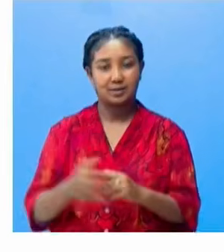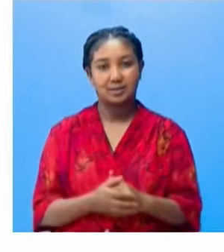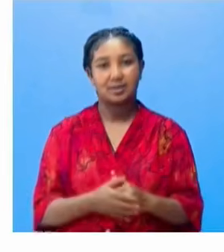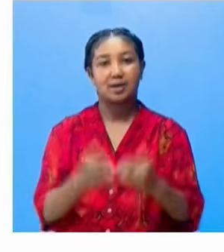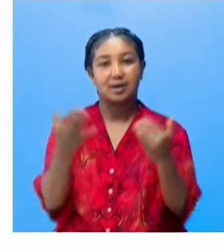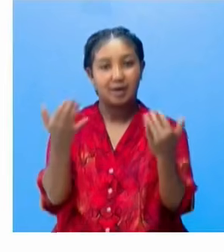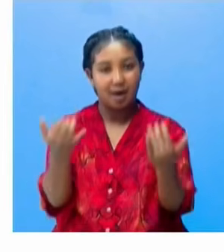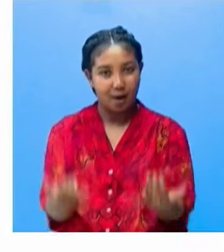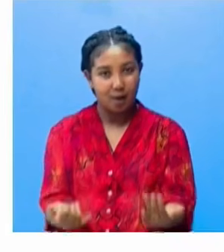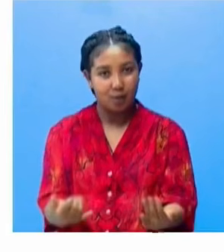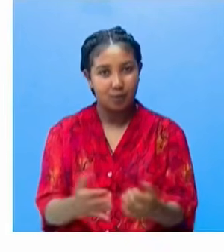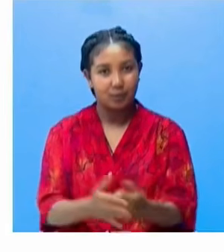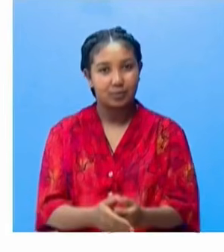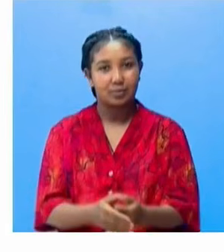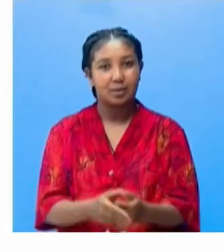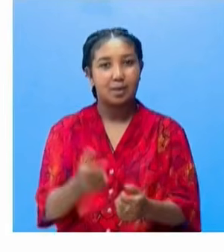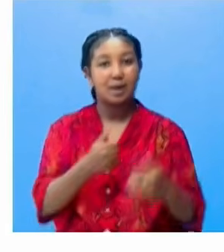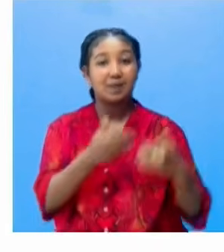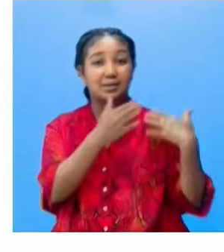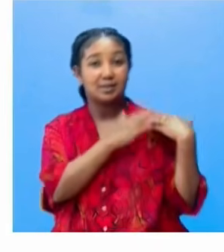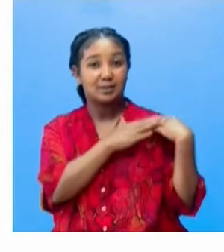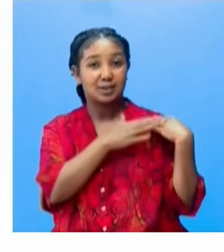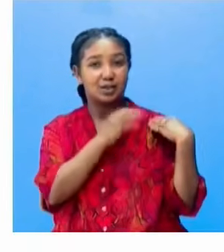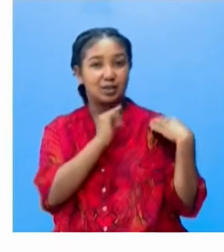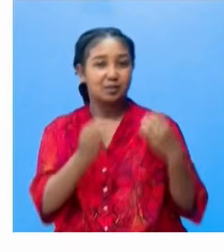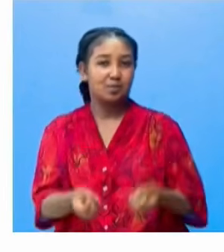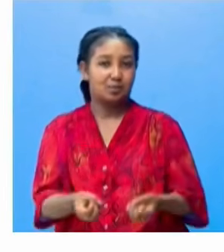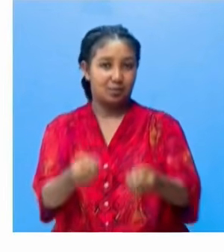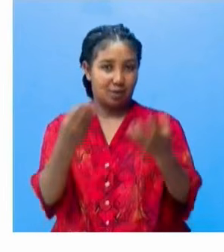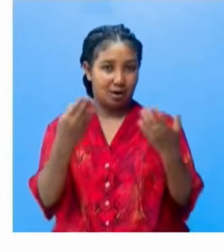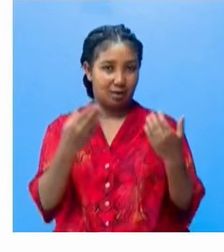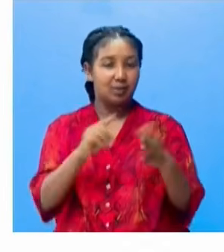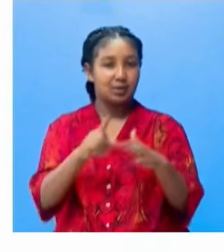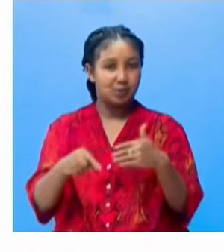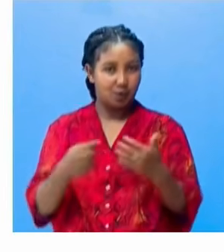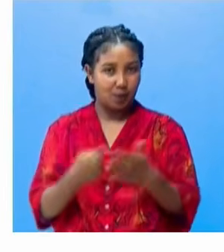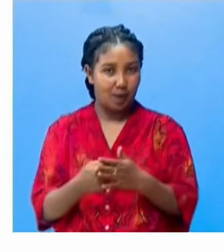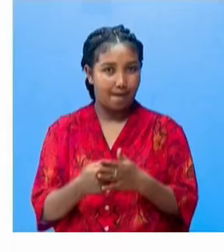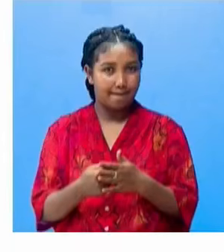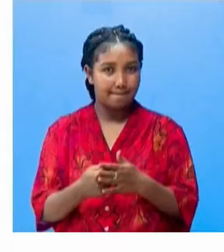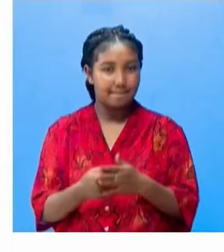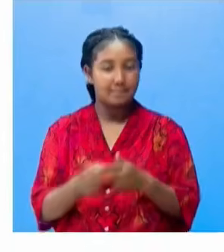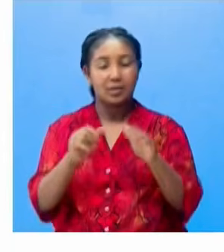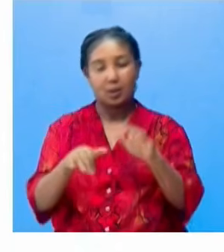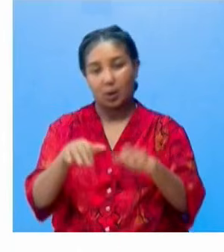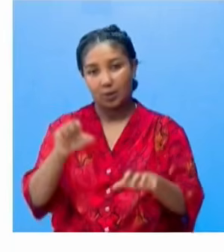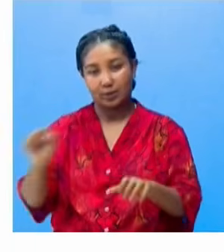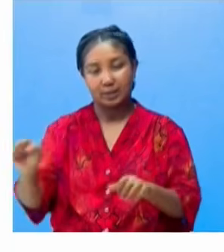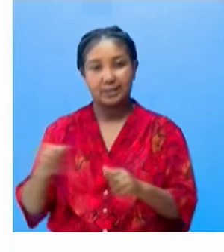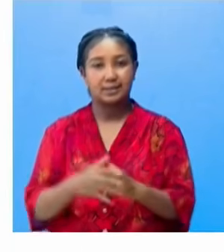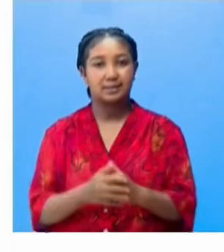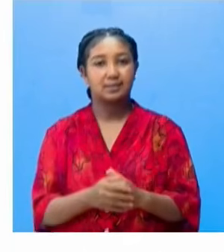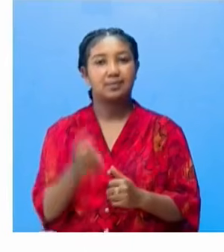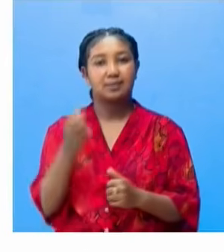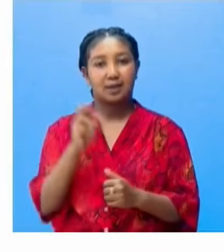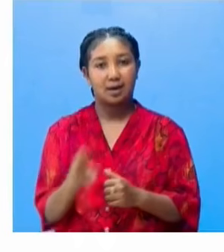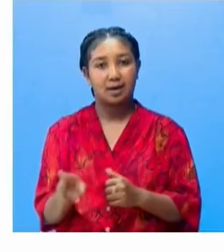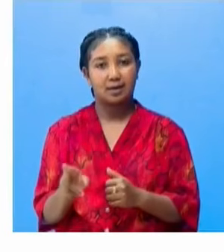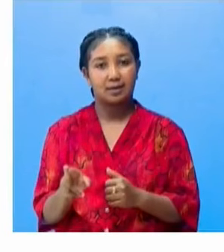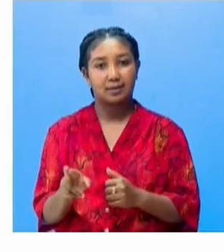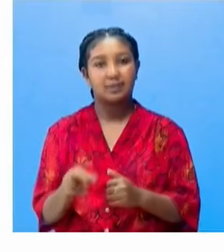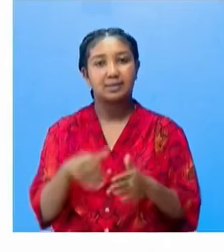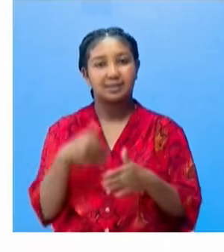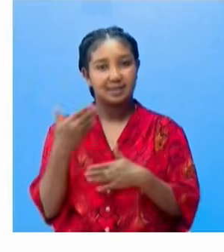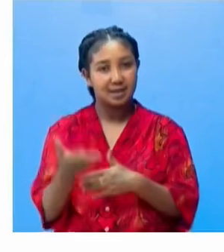now, my subject is plural. So, the computers are,